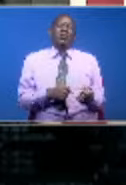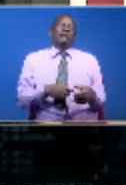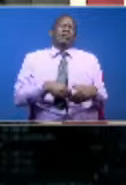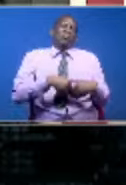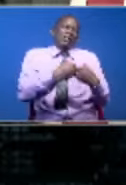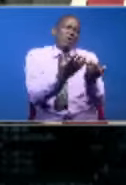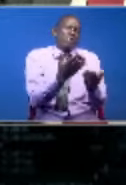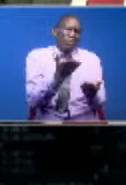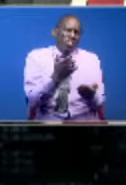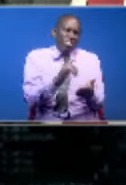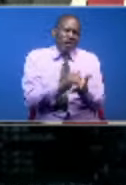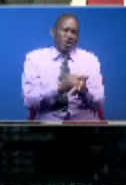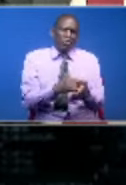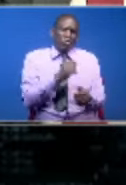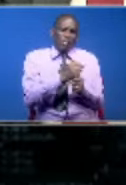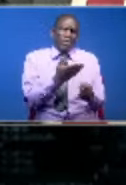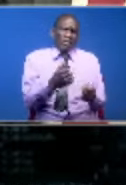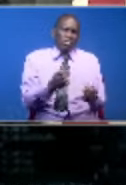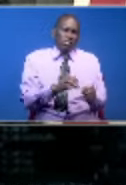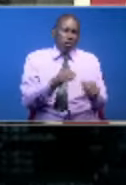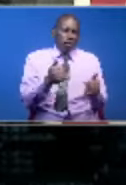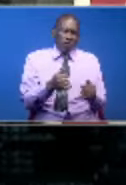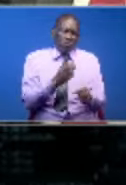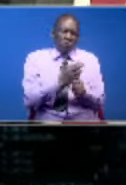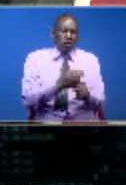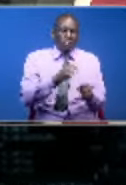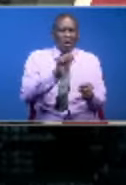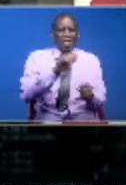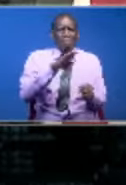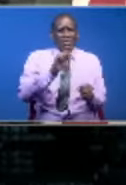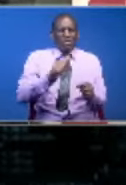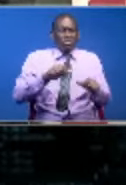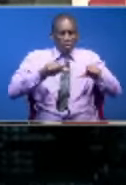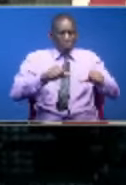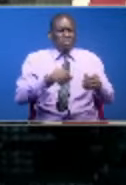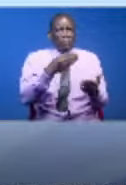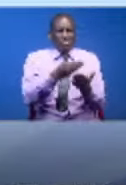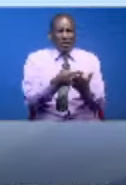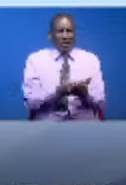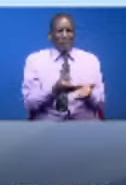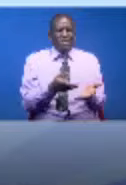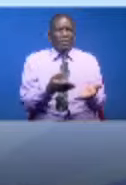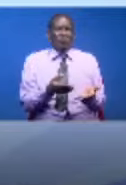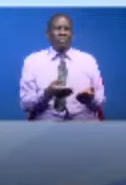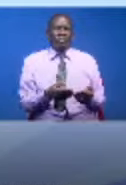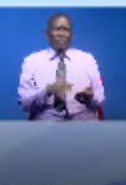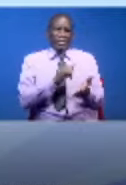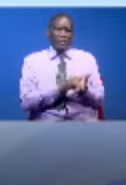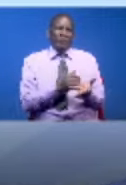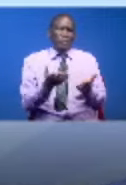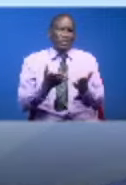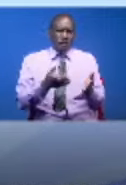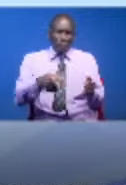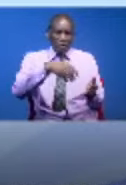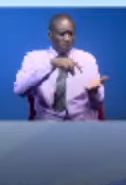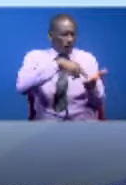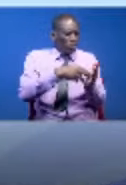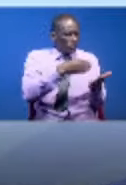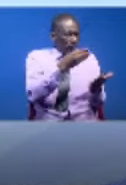them attractive to players like APSA when it comes to sustainable financing? Yeah, and that's where our project